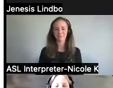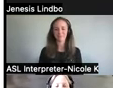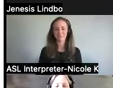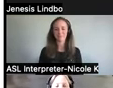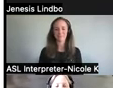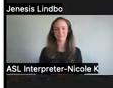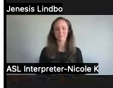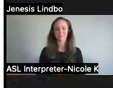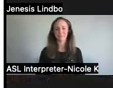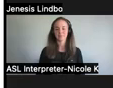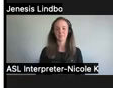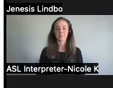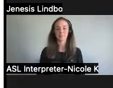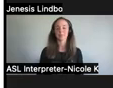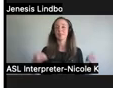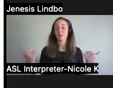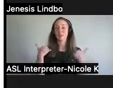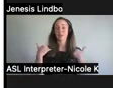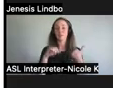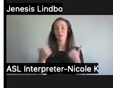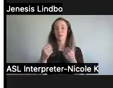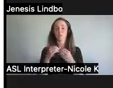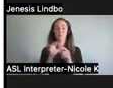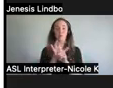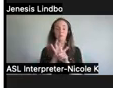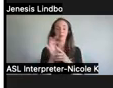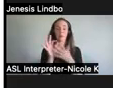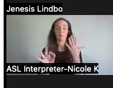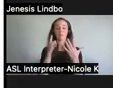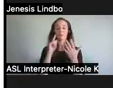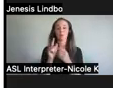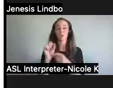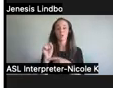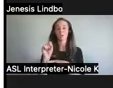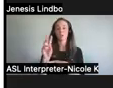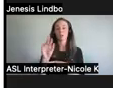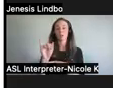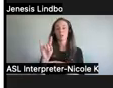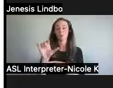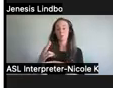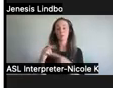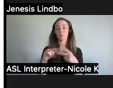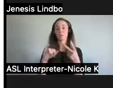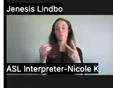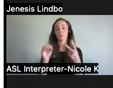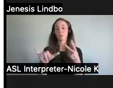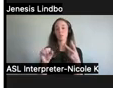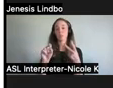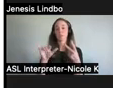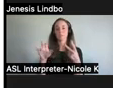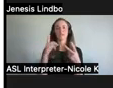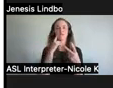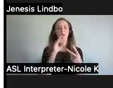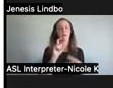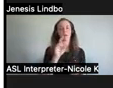So here's some of the more popular options to find adaptive switches and adaptive joysticks that work with the Xbox Adaptive Controller. Here